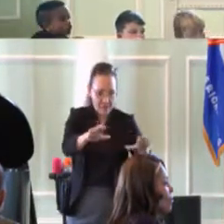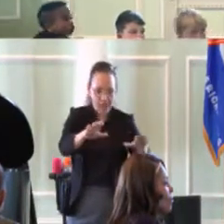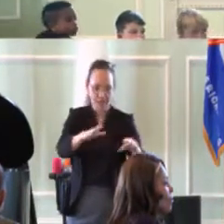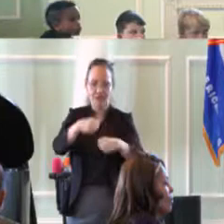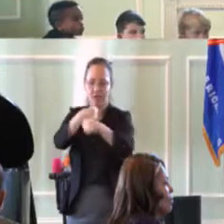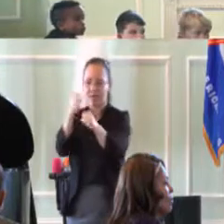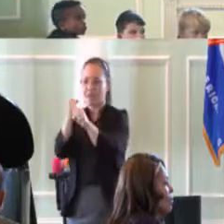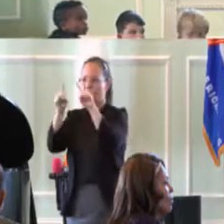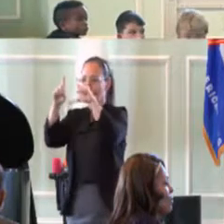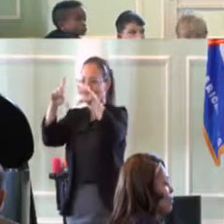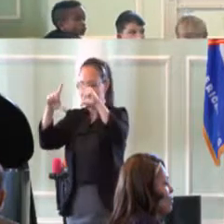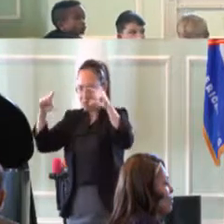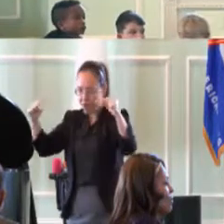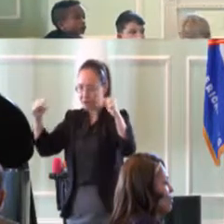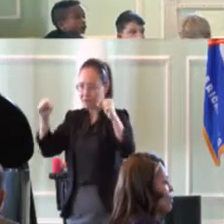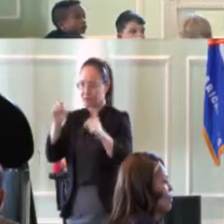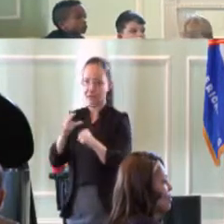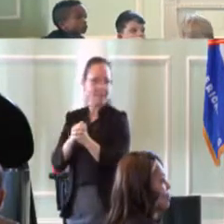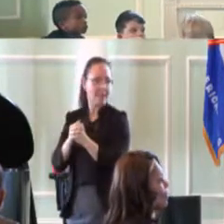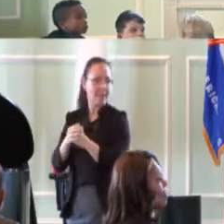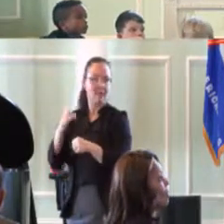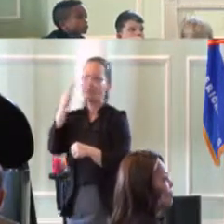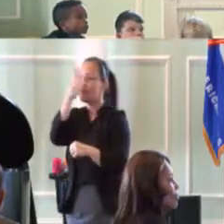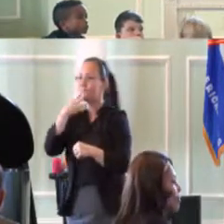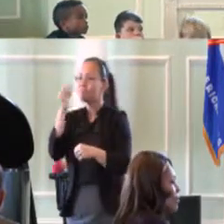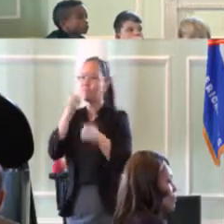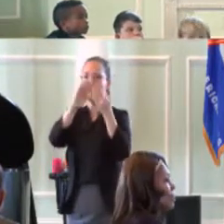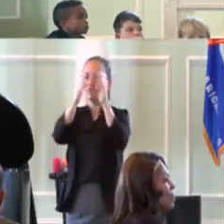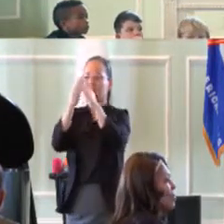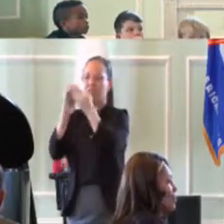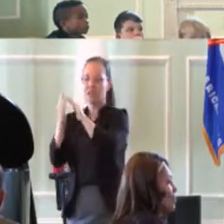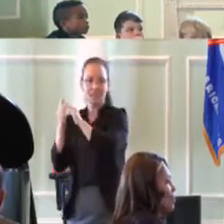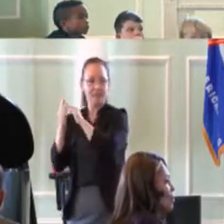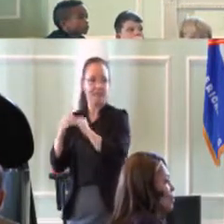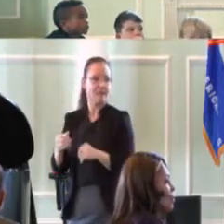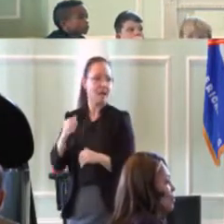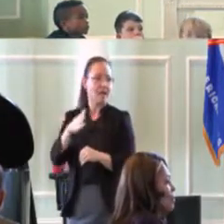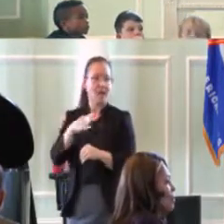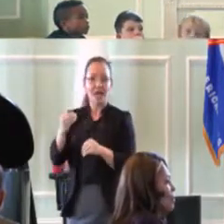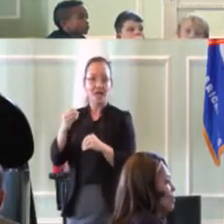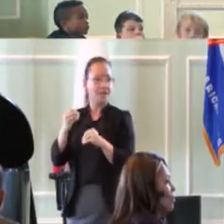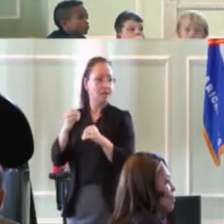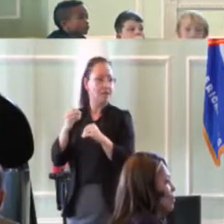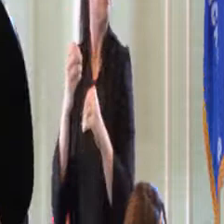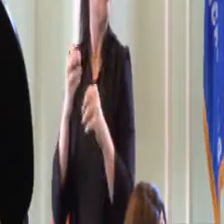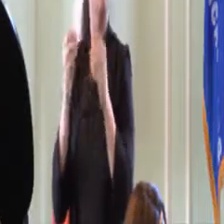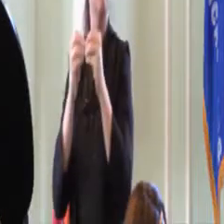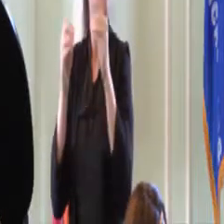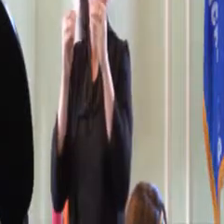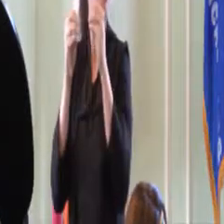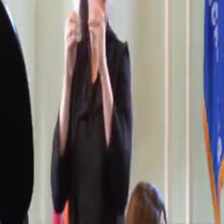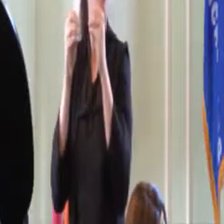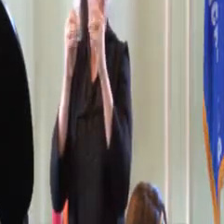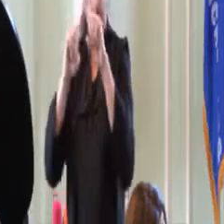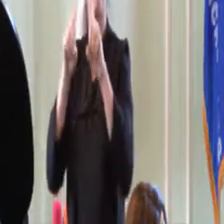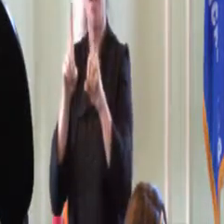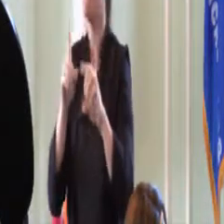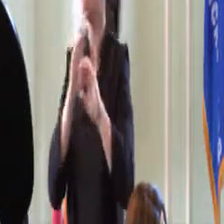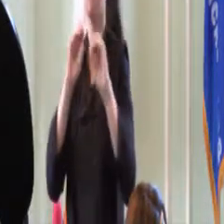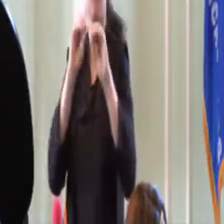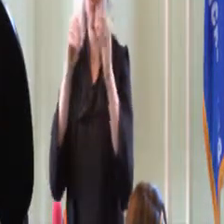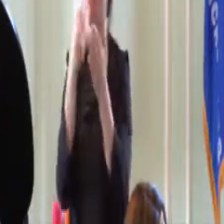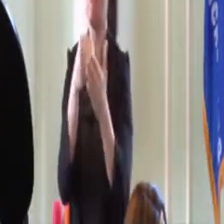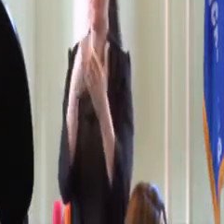made bricks. And they made beautiful cities. And on top of that, they did not get paid. They weren't paid any